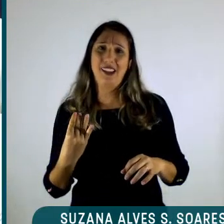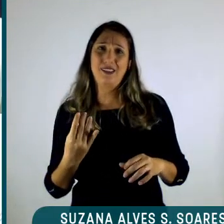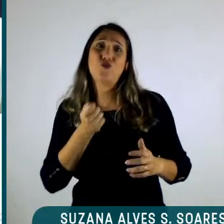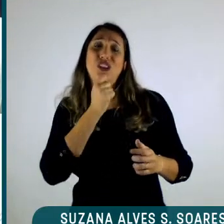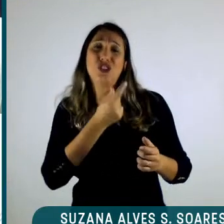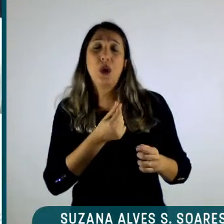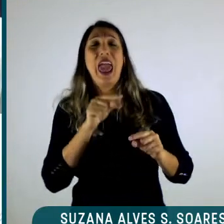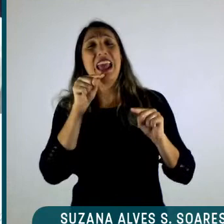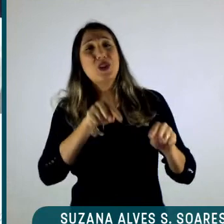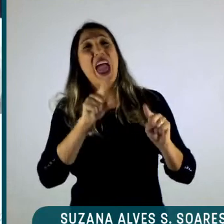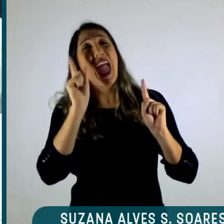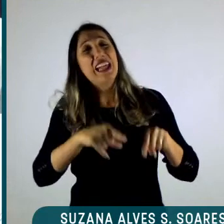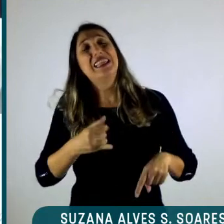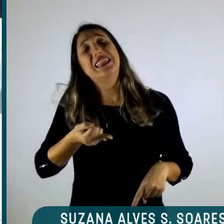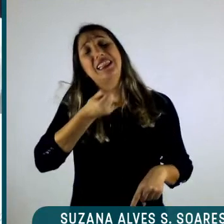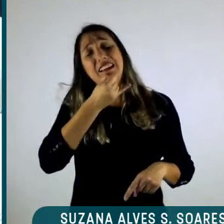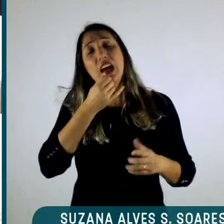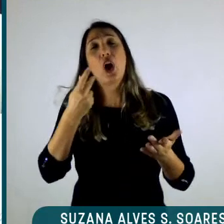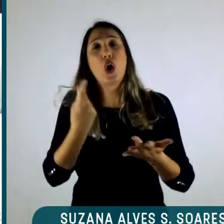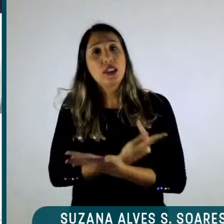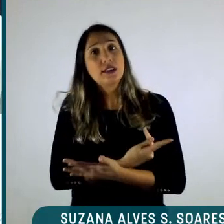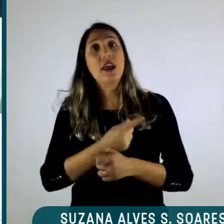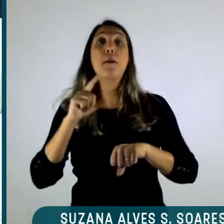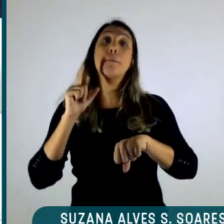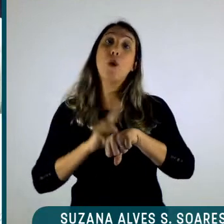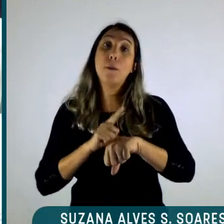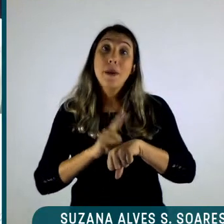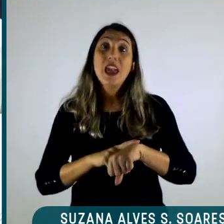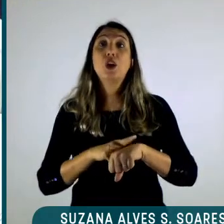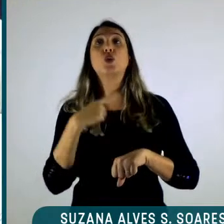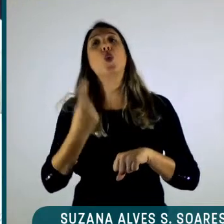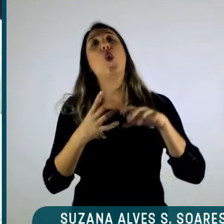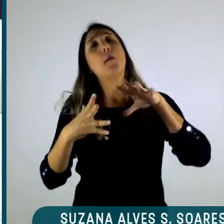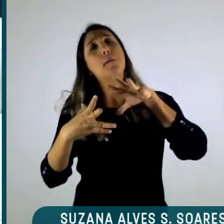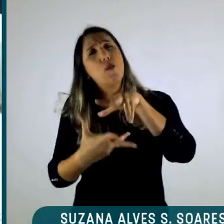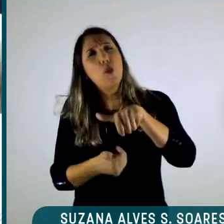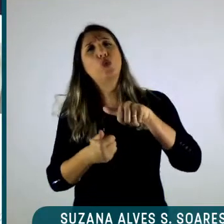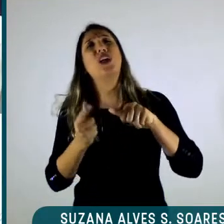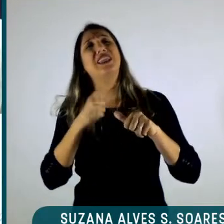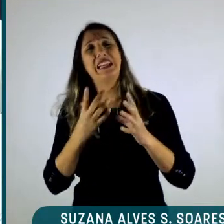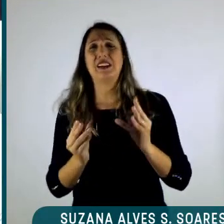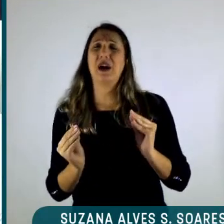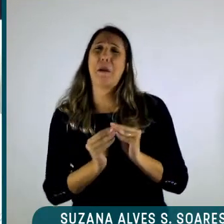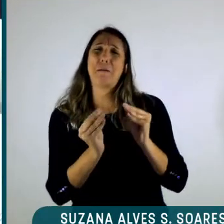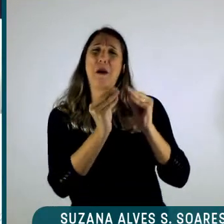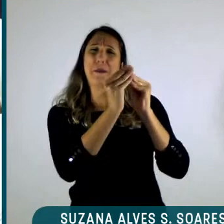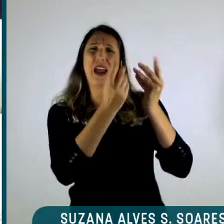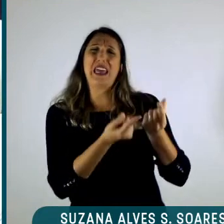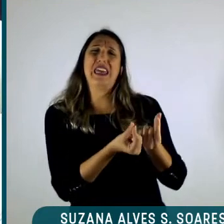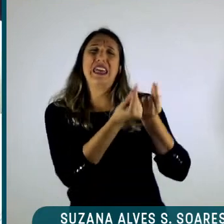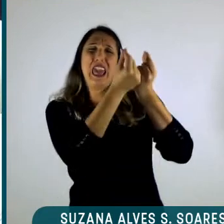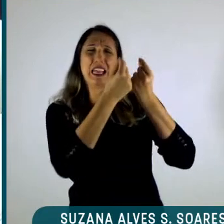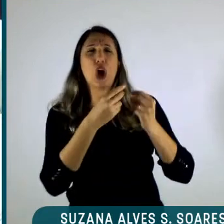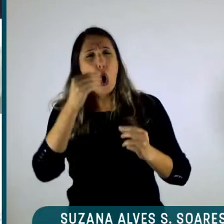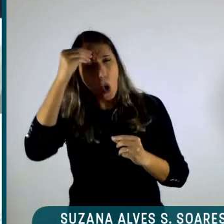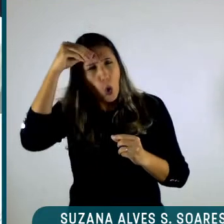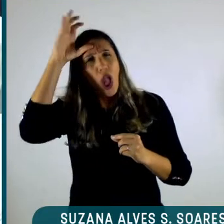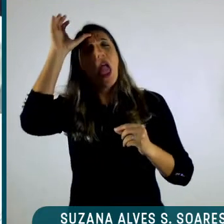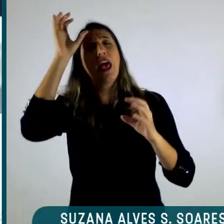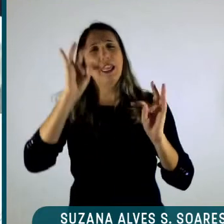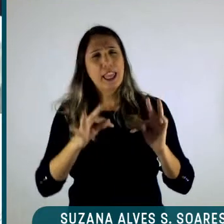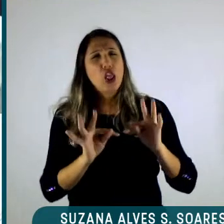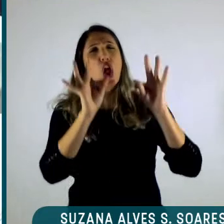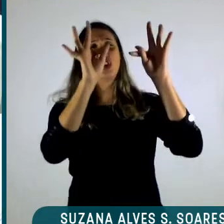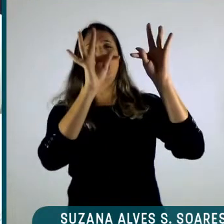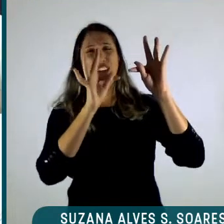a pre-condemnation to death. And that's very sad in a moment where the world